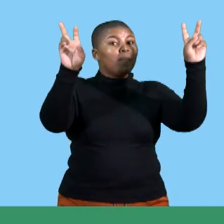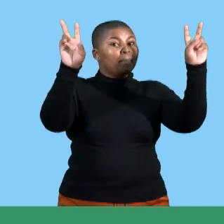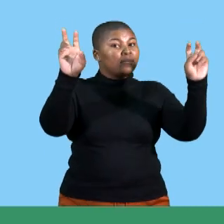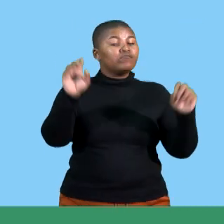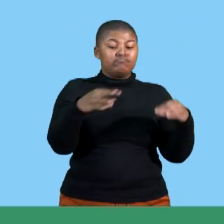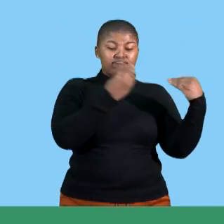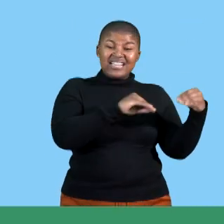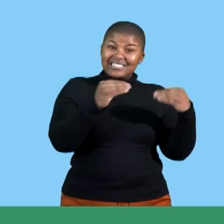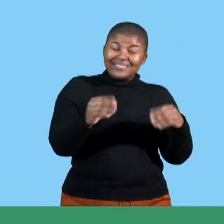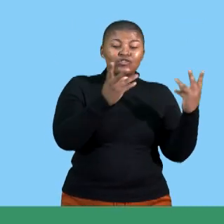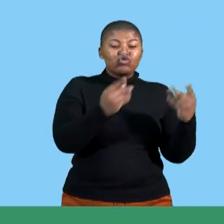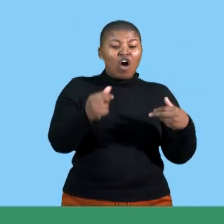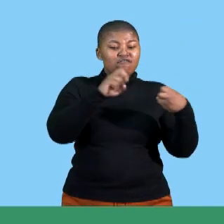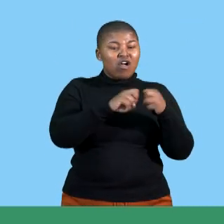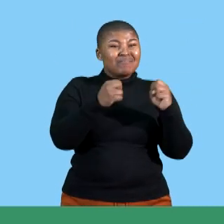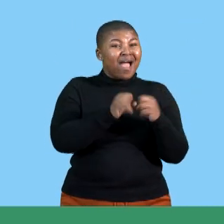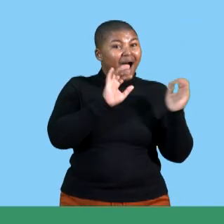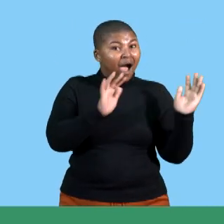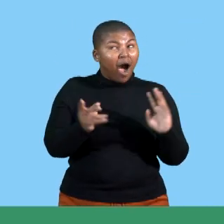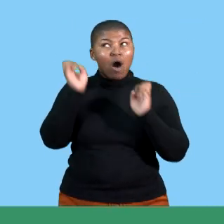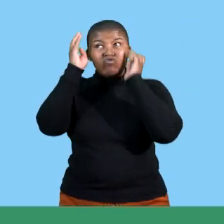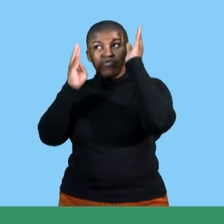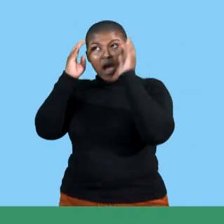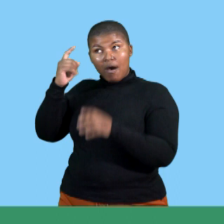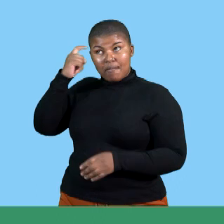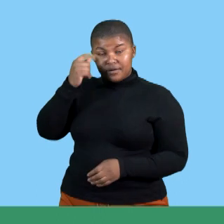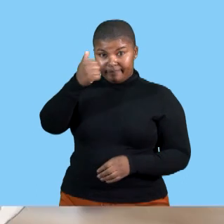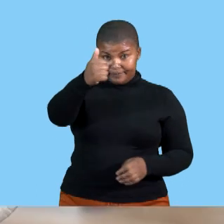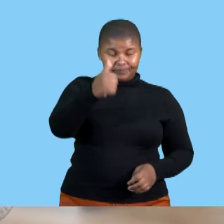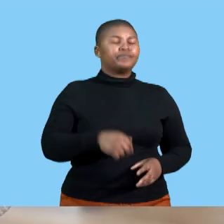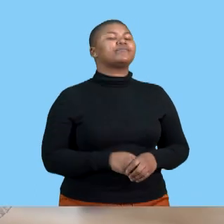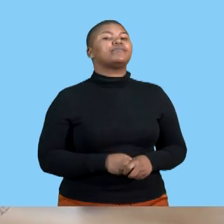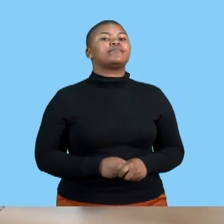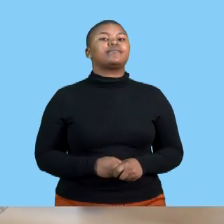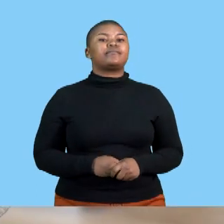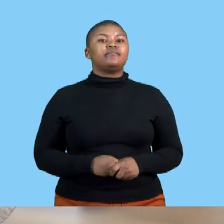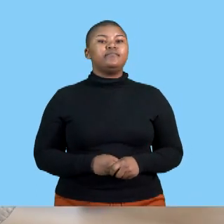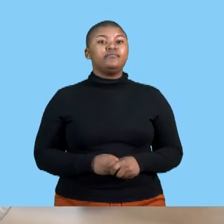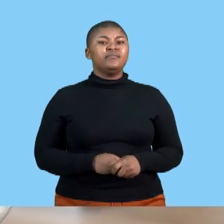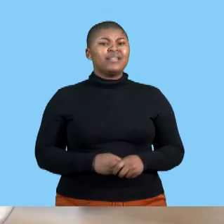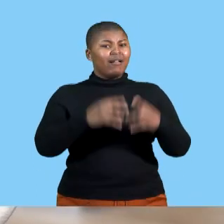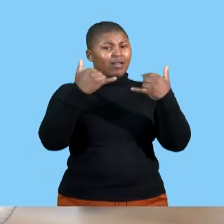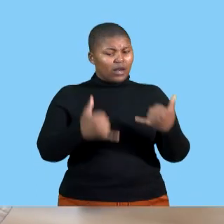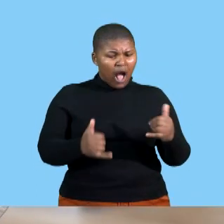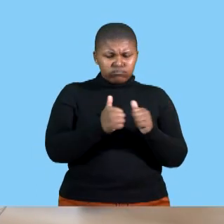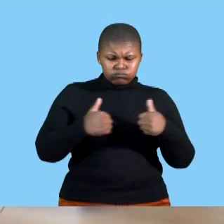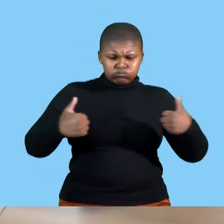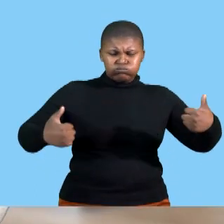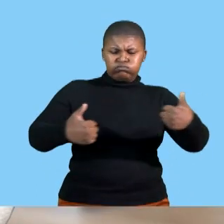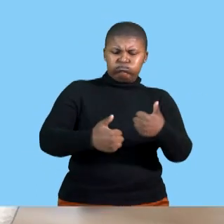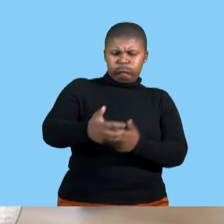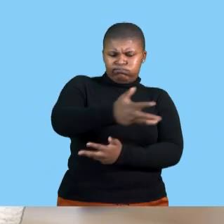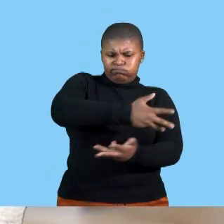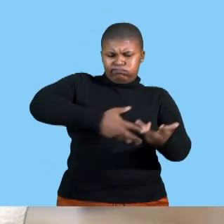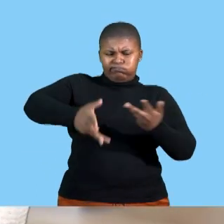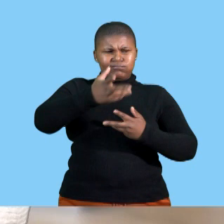a business can use creative thinking to solve a business problem. So now with brainstorming, ideas are being